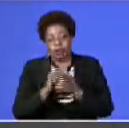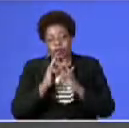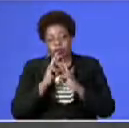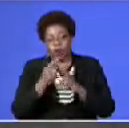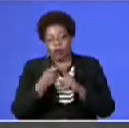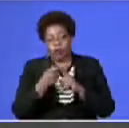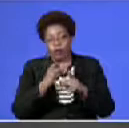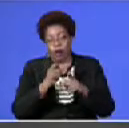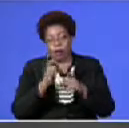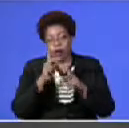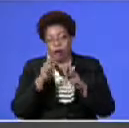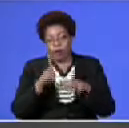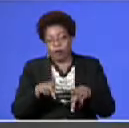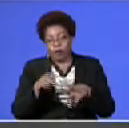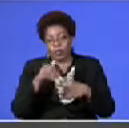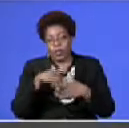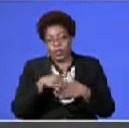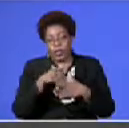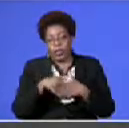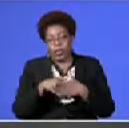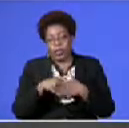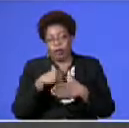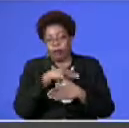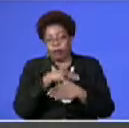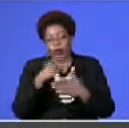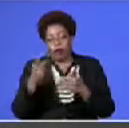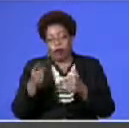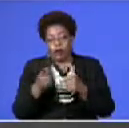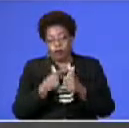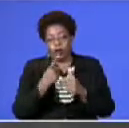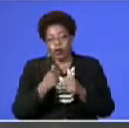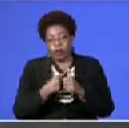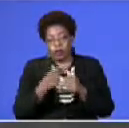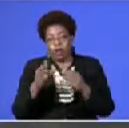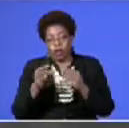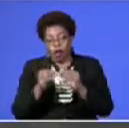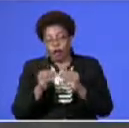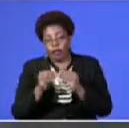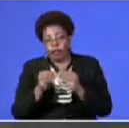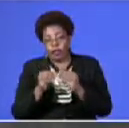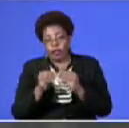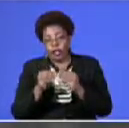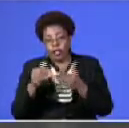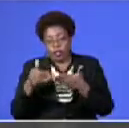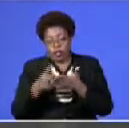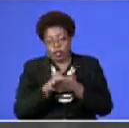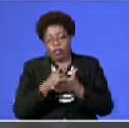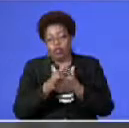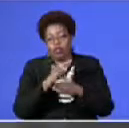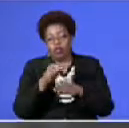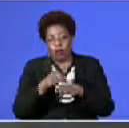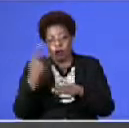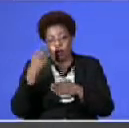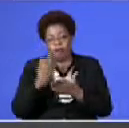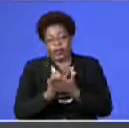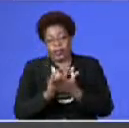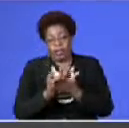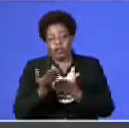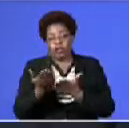from participants in the ministry's first virtual symposium. He sees it as the new normal for financial